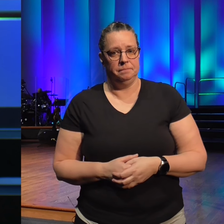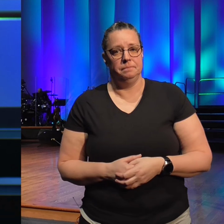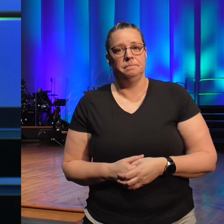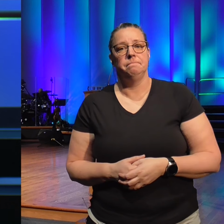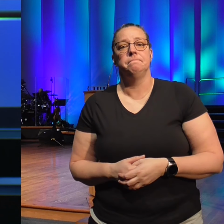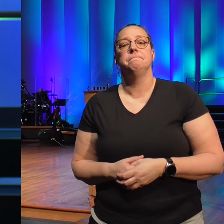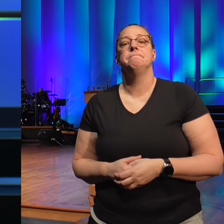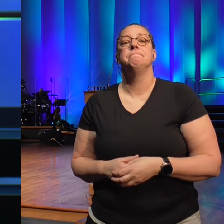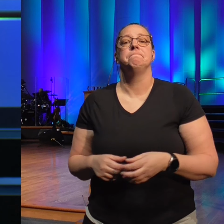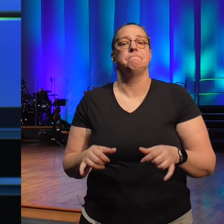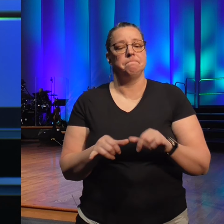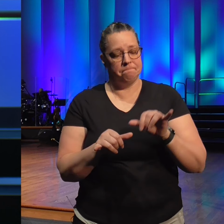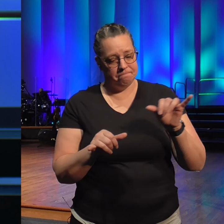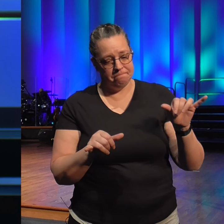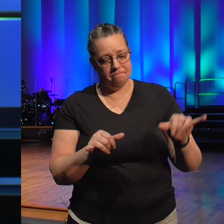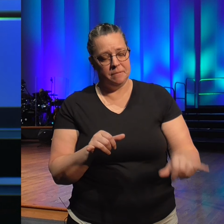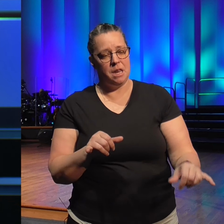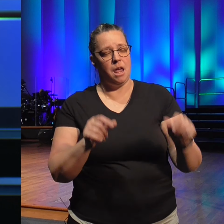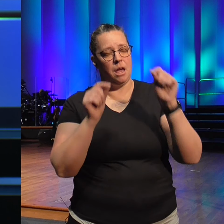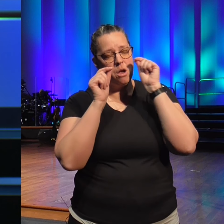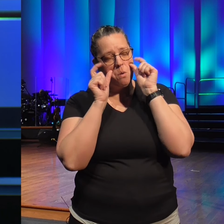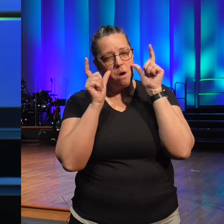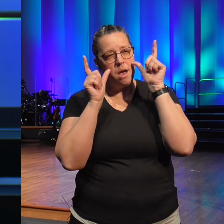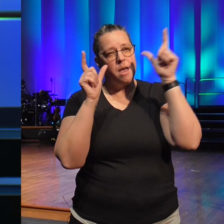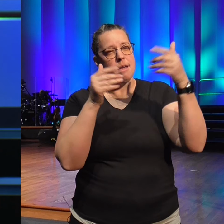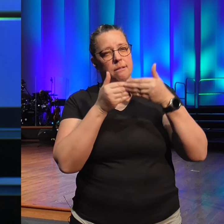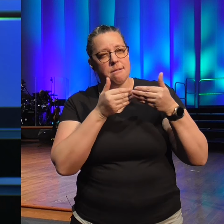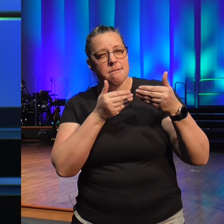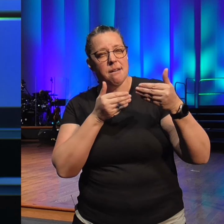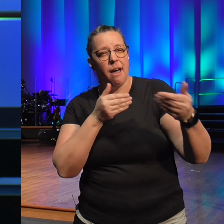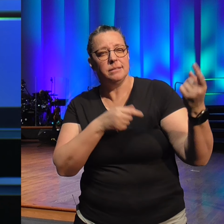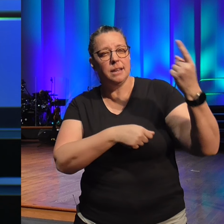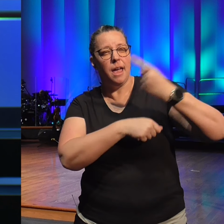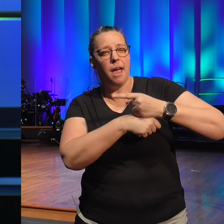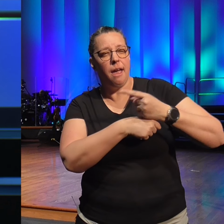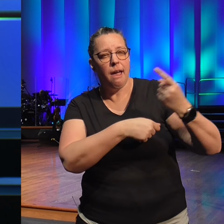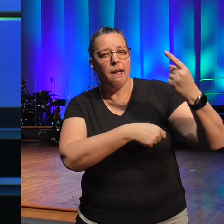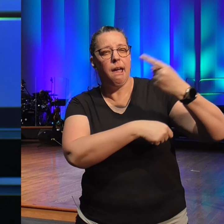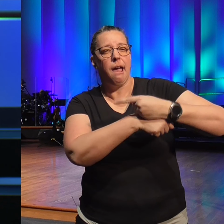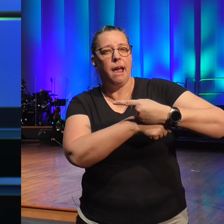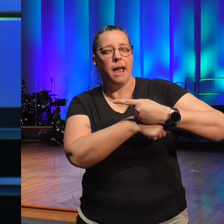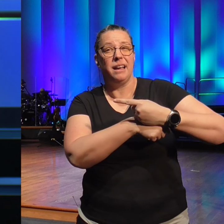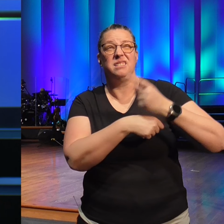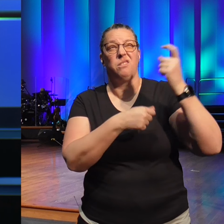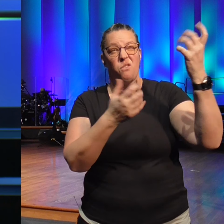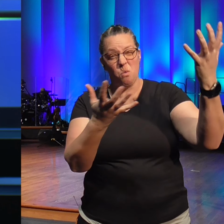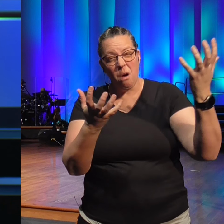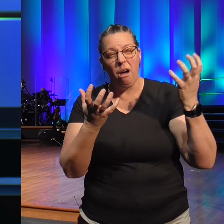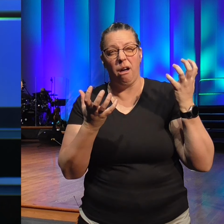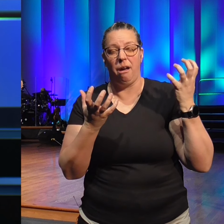I can stay away for days if that's what you want.